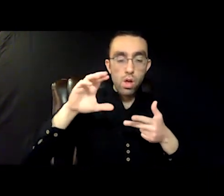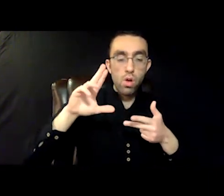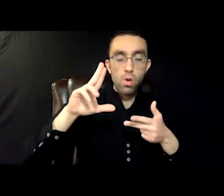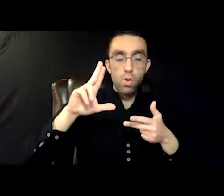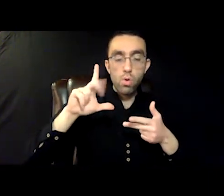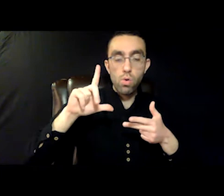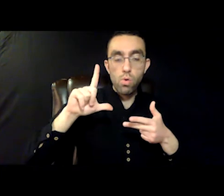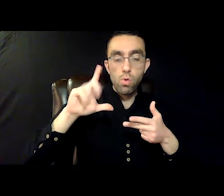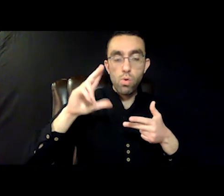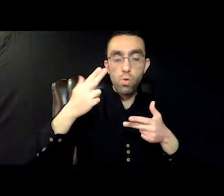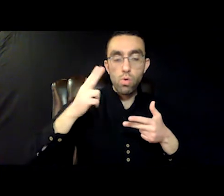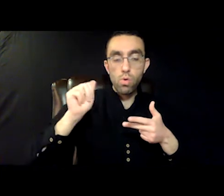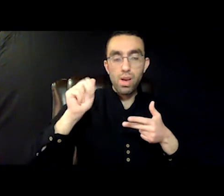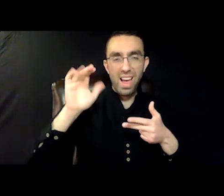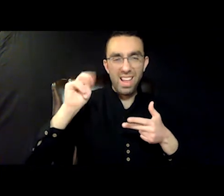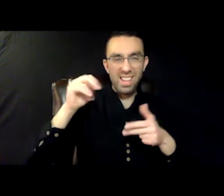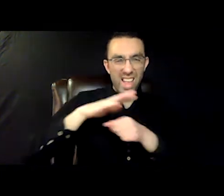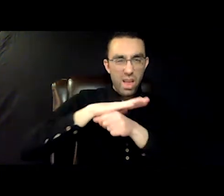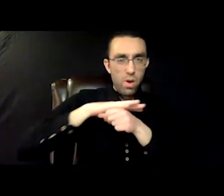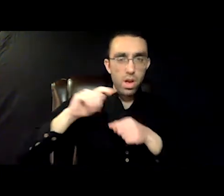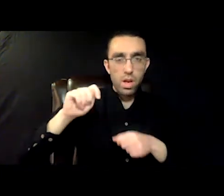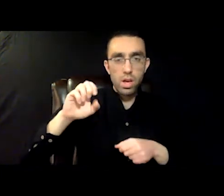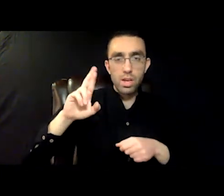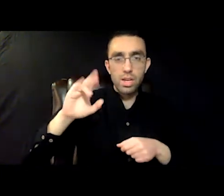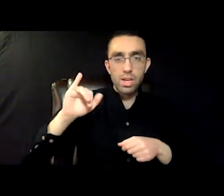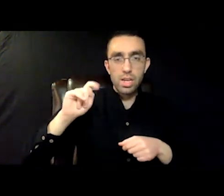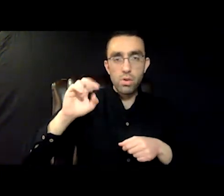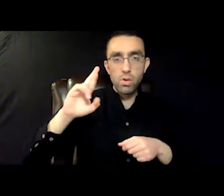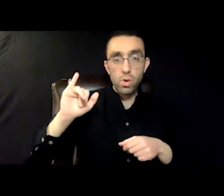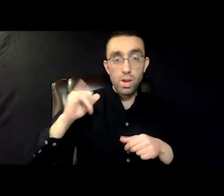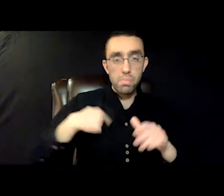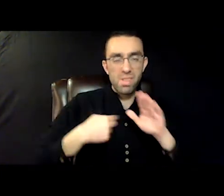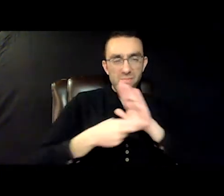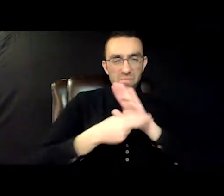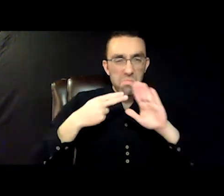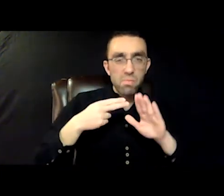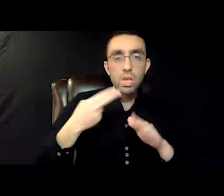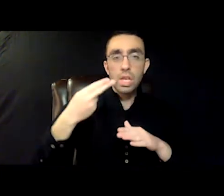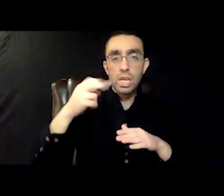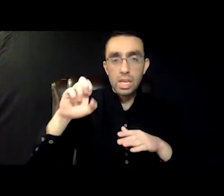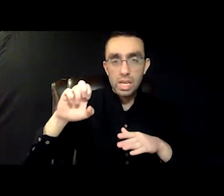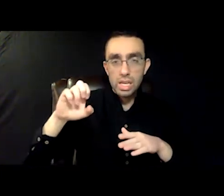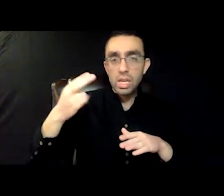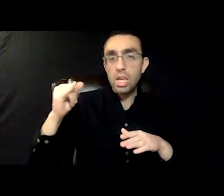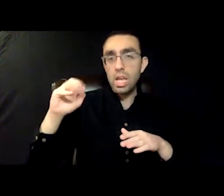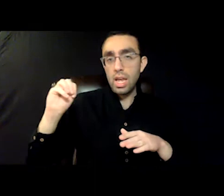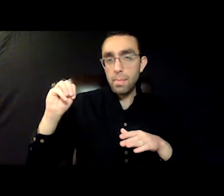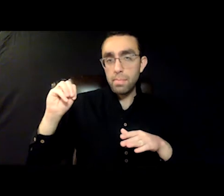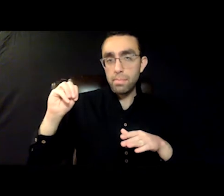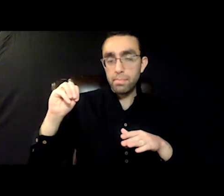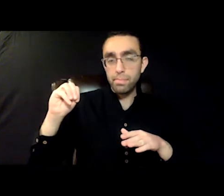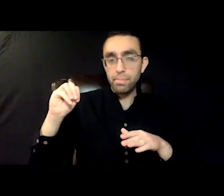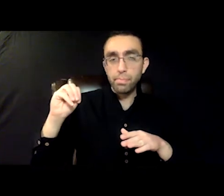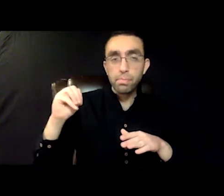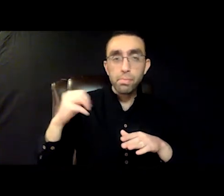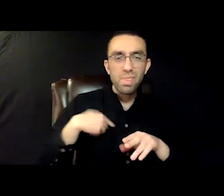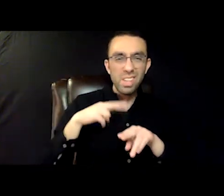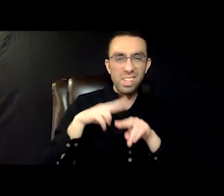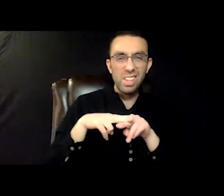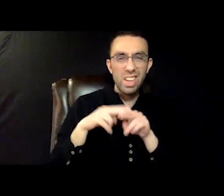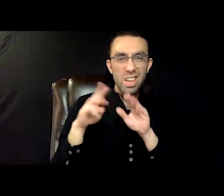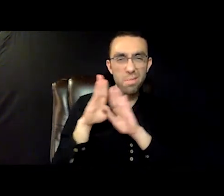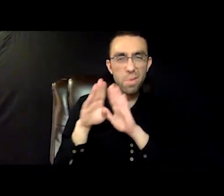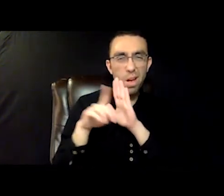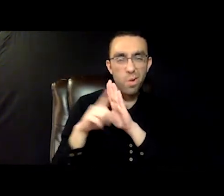I use he, him pronouns, and I am sitting here in front of this boring wall.